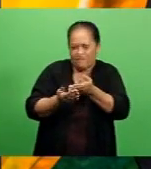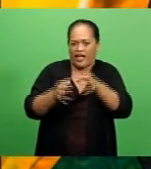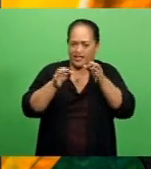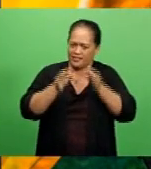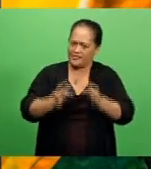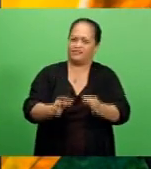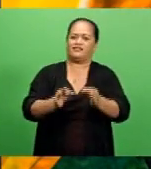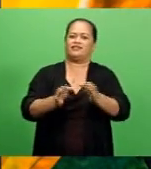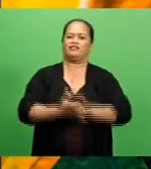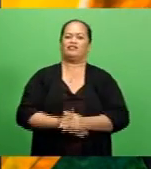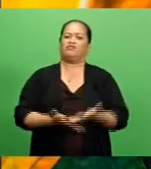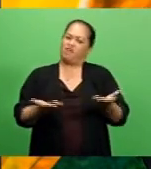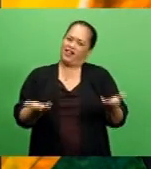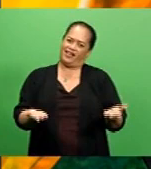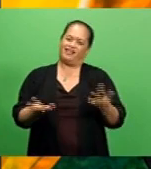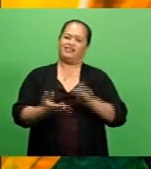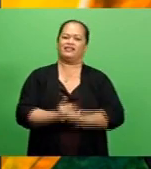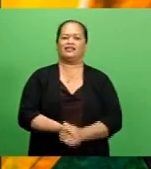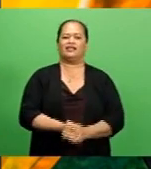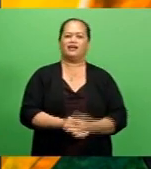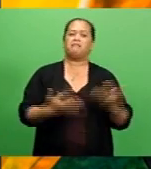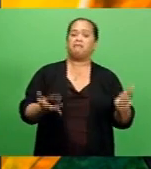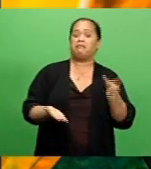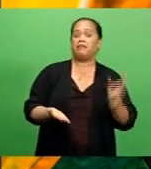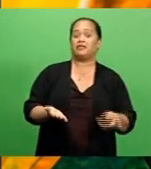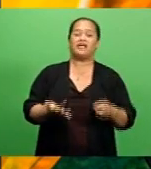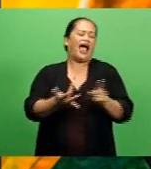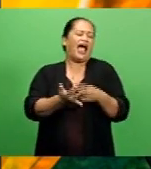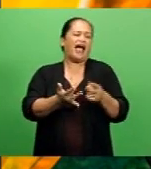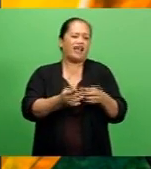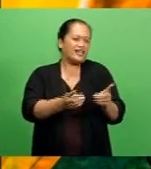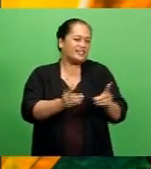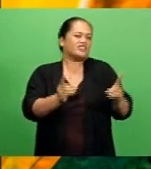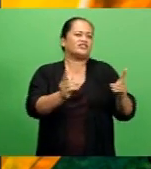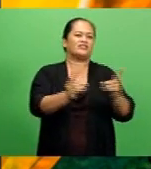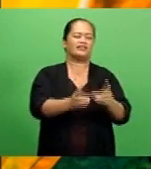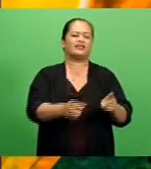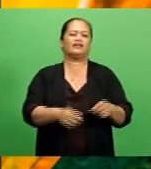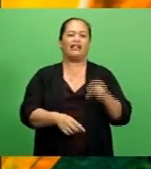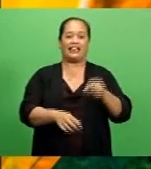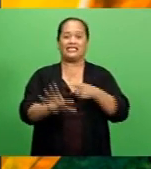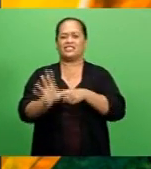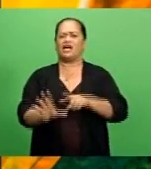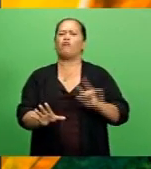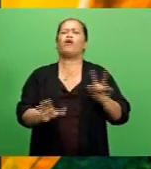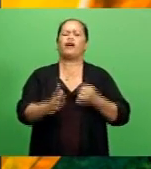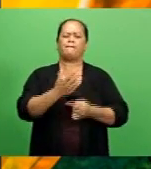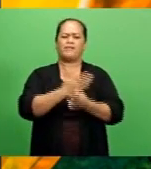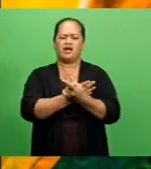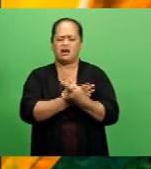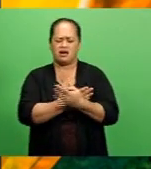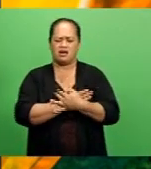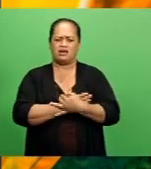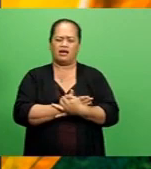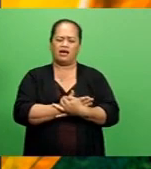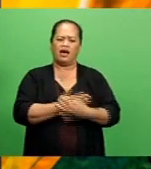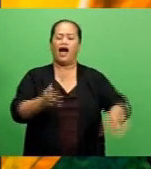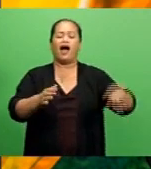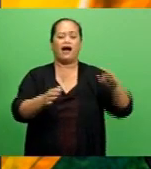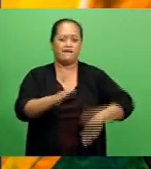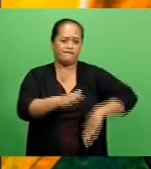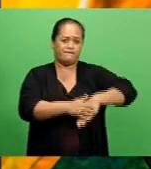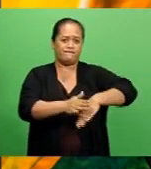Players interested in joining other districts this year through the Fiji football pre-season transfer window will have to make sure they are